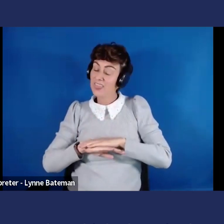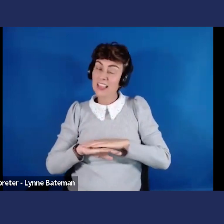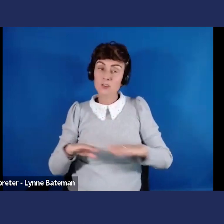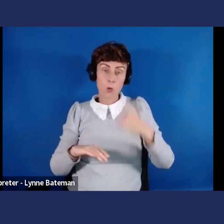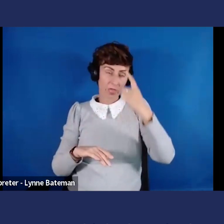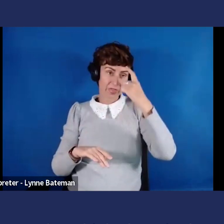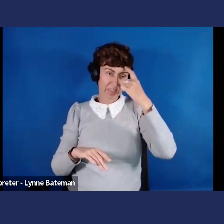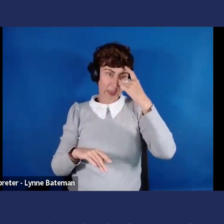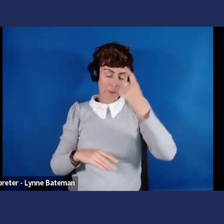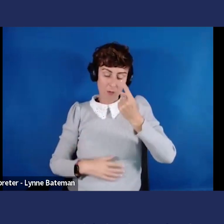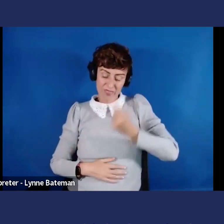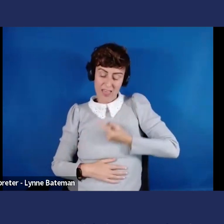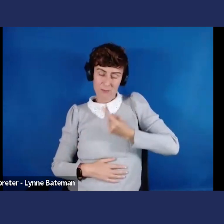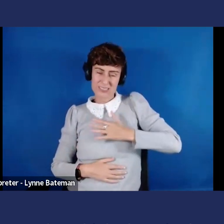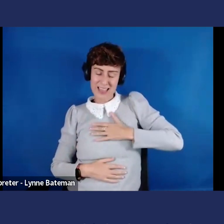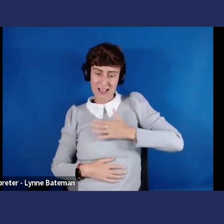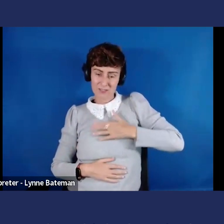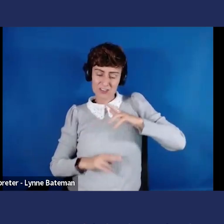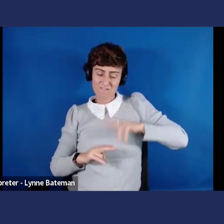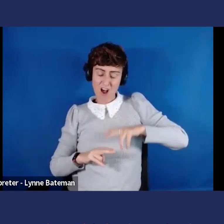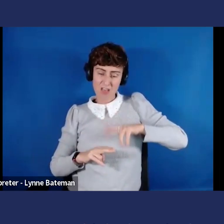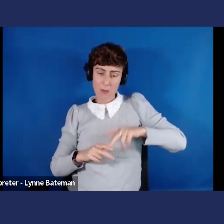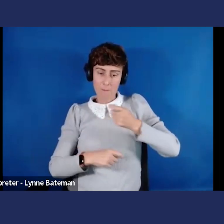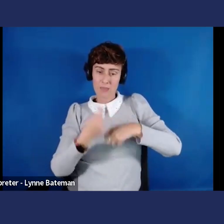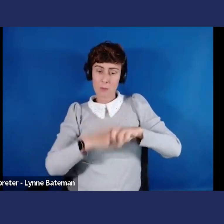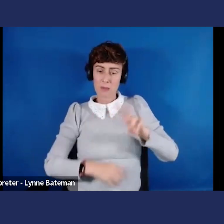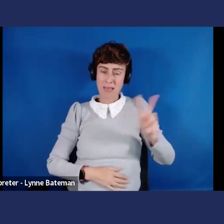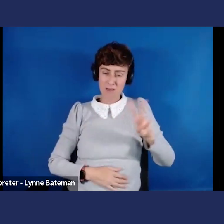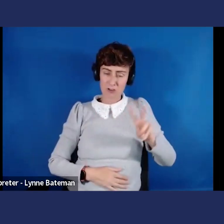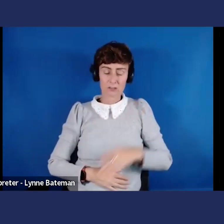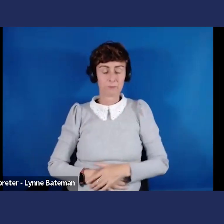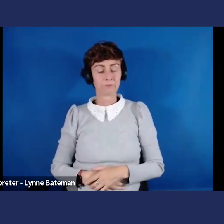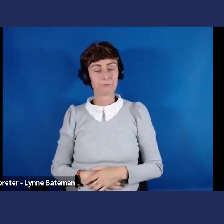own person and their own as a parent.